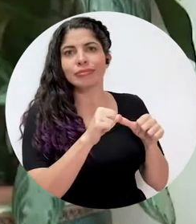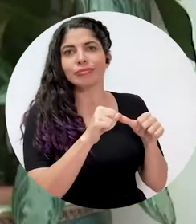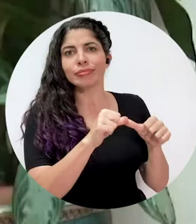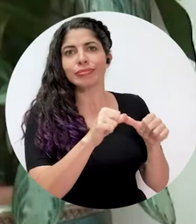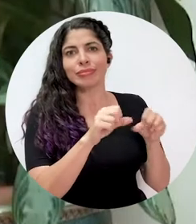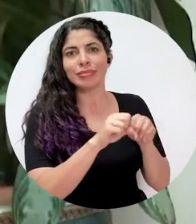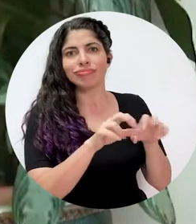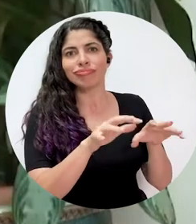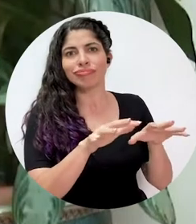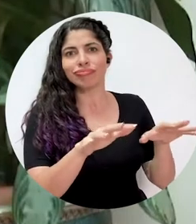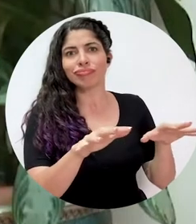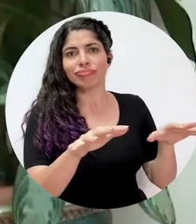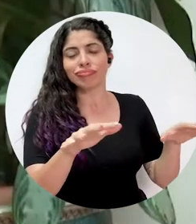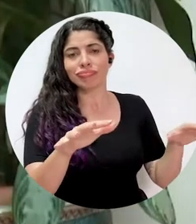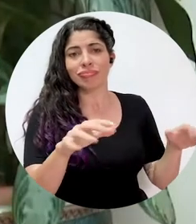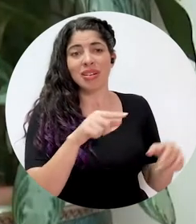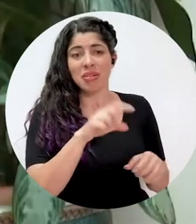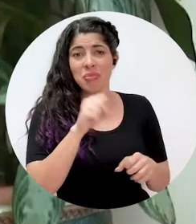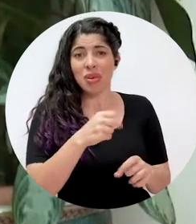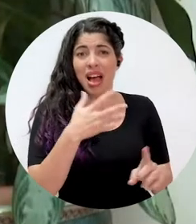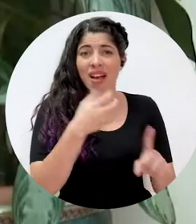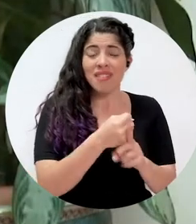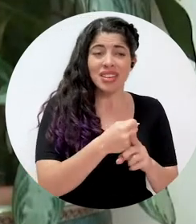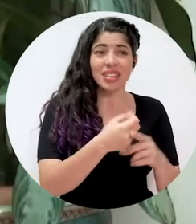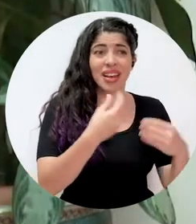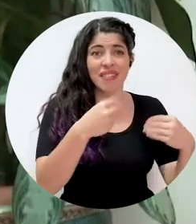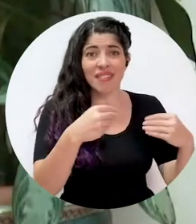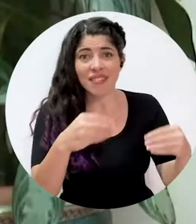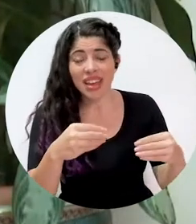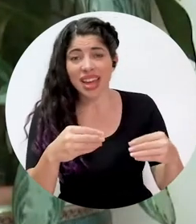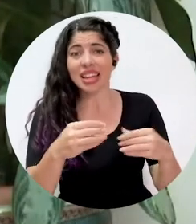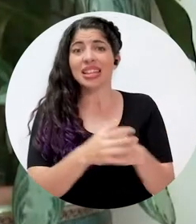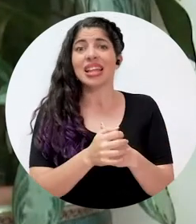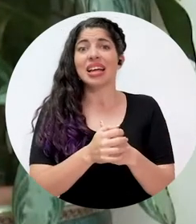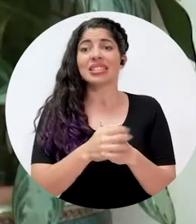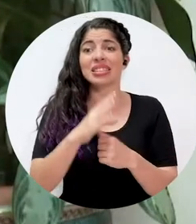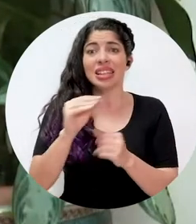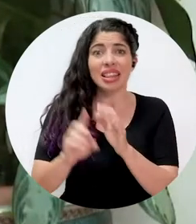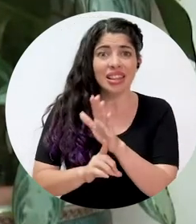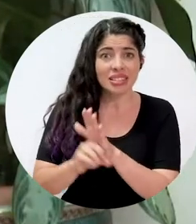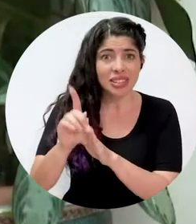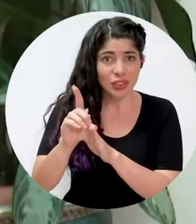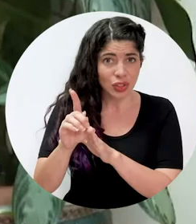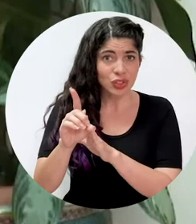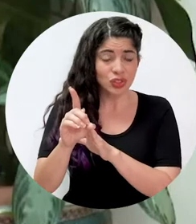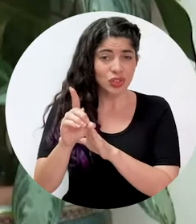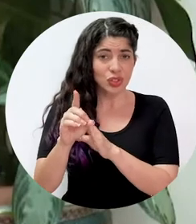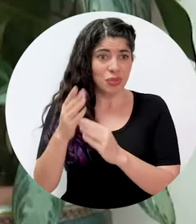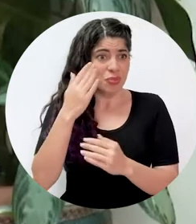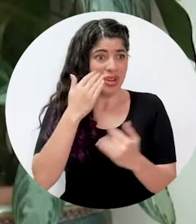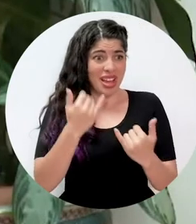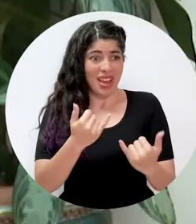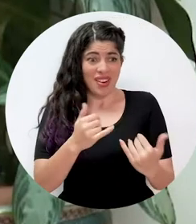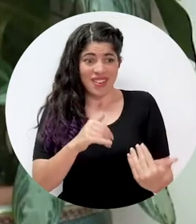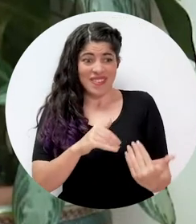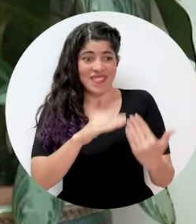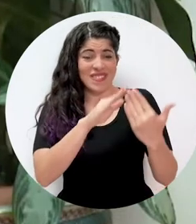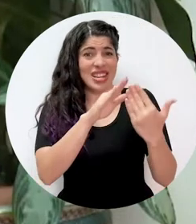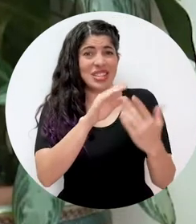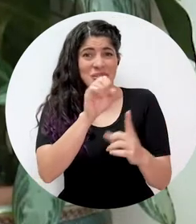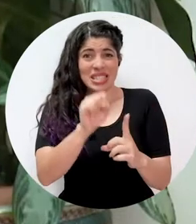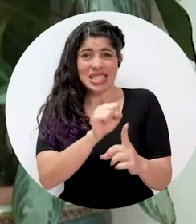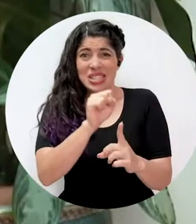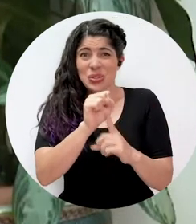thereby disrupting trade, supply chains, and development. In the face of an unprecedented